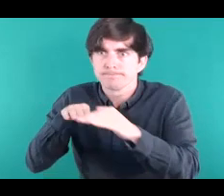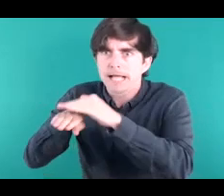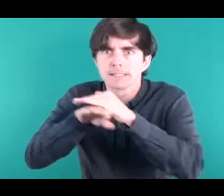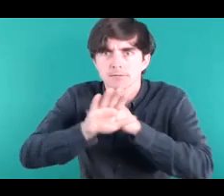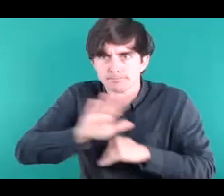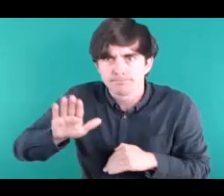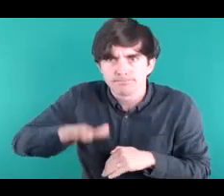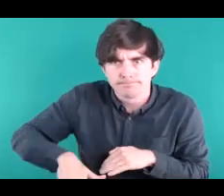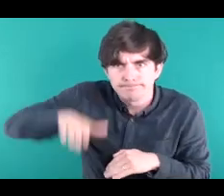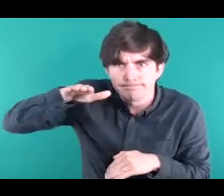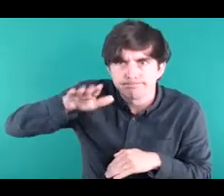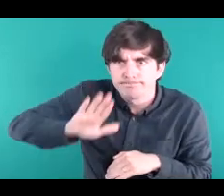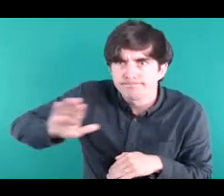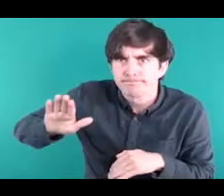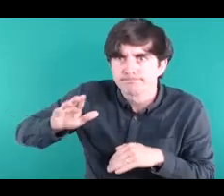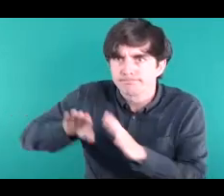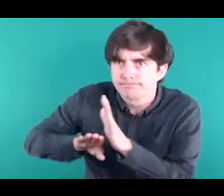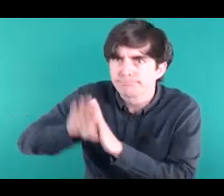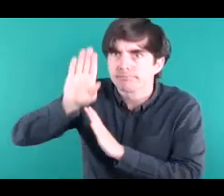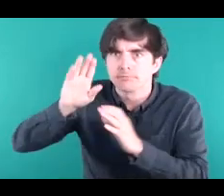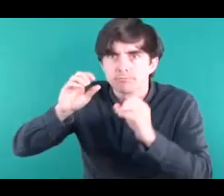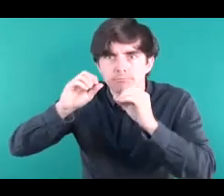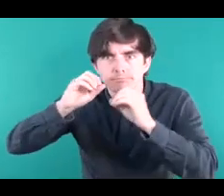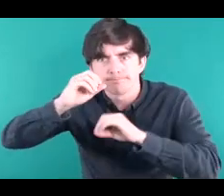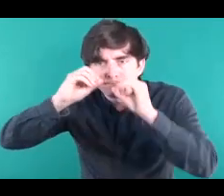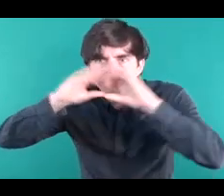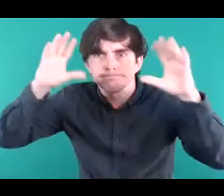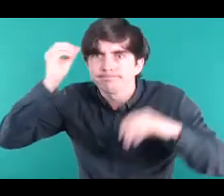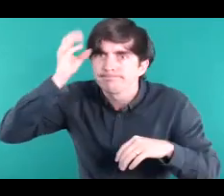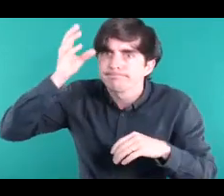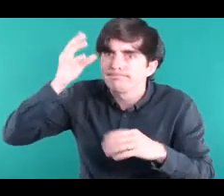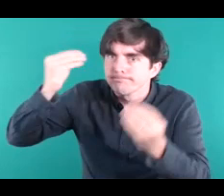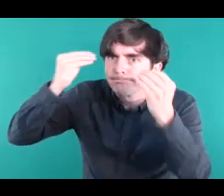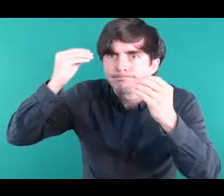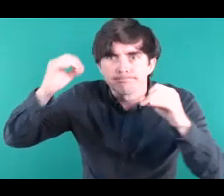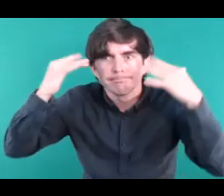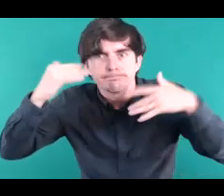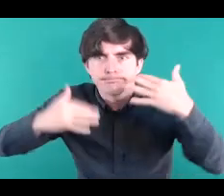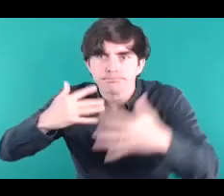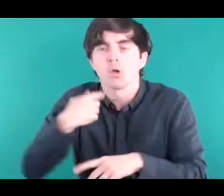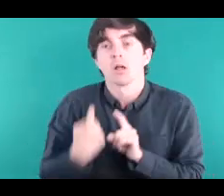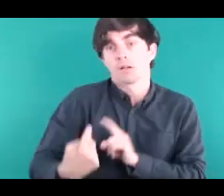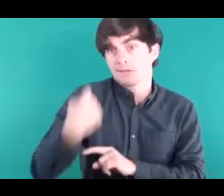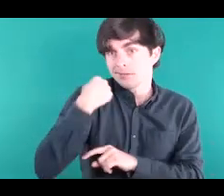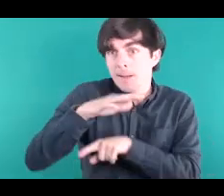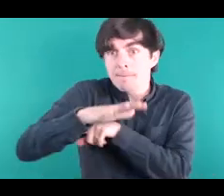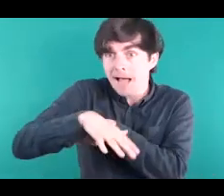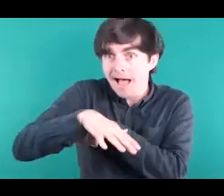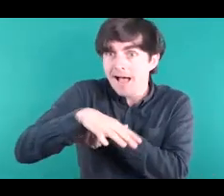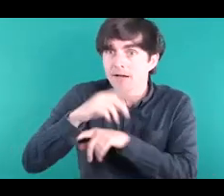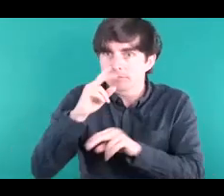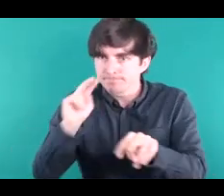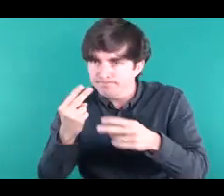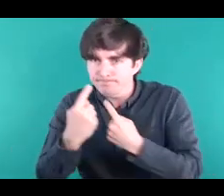the World Bank, and now adding also some trackers from ECLAC, UN ECLAC, trying to see